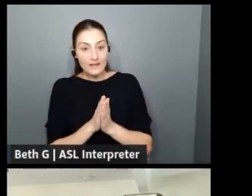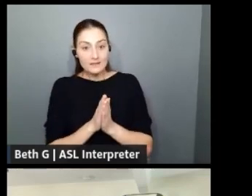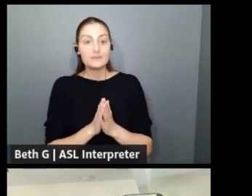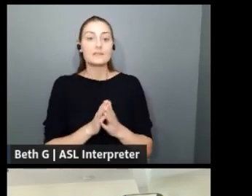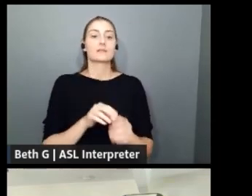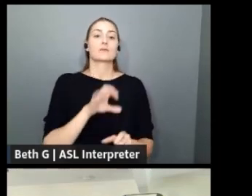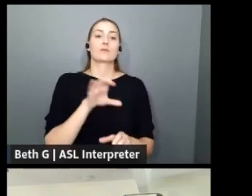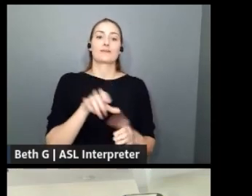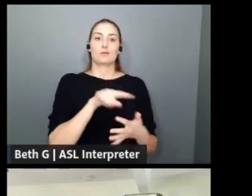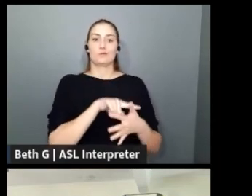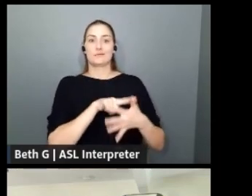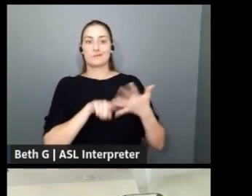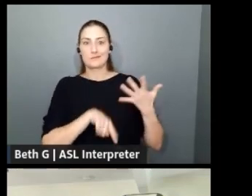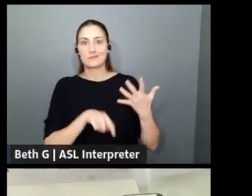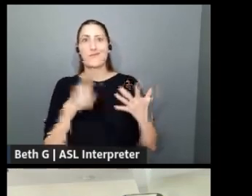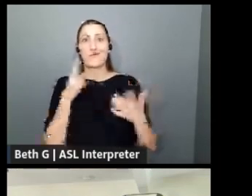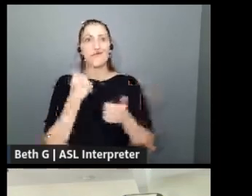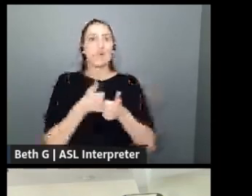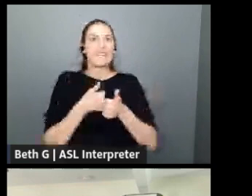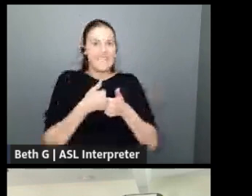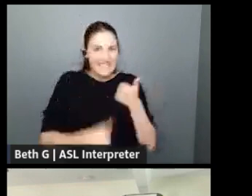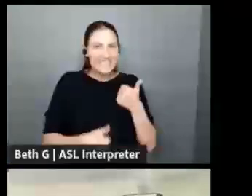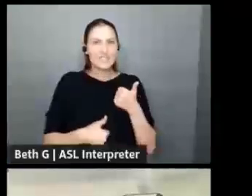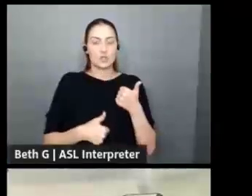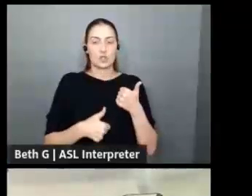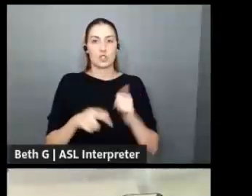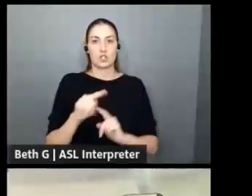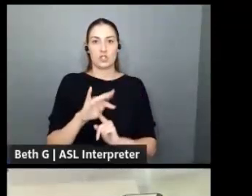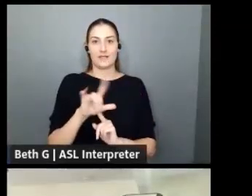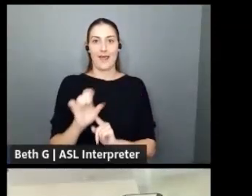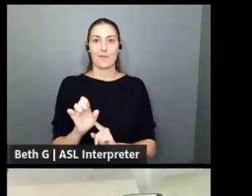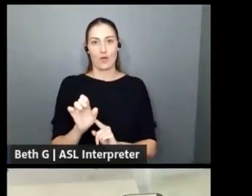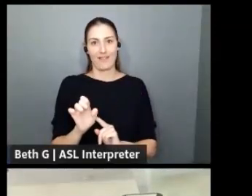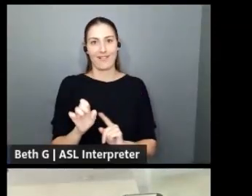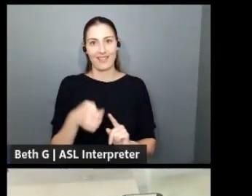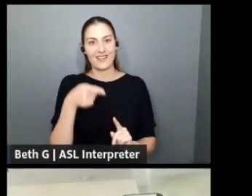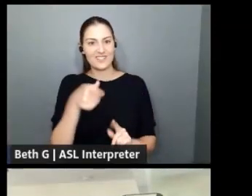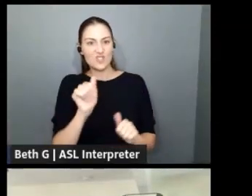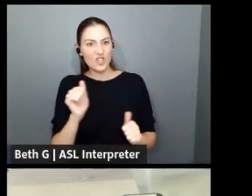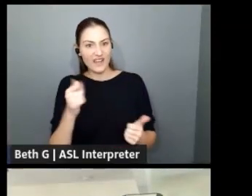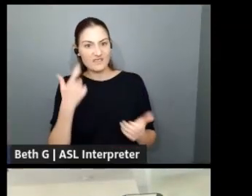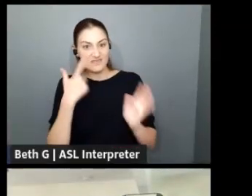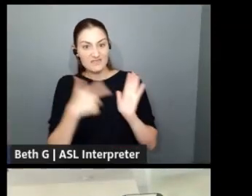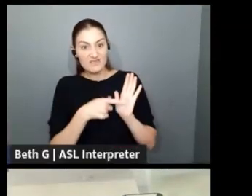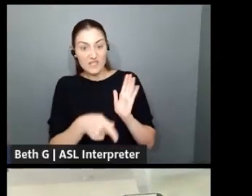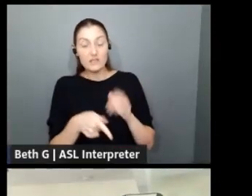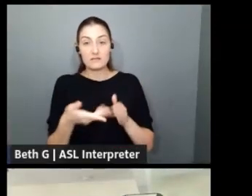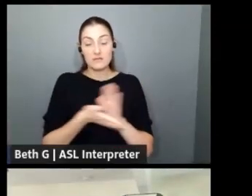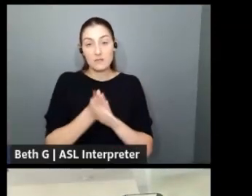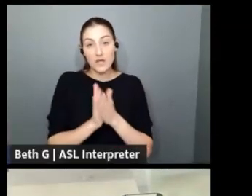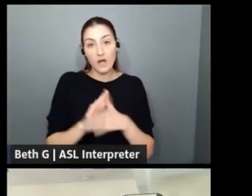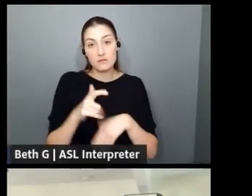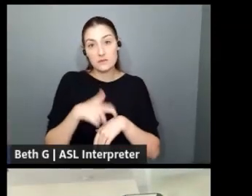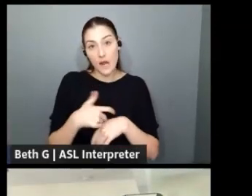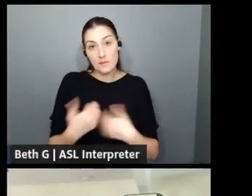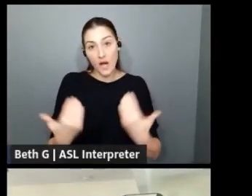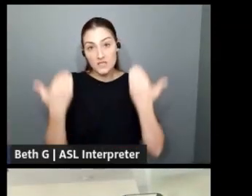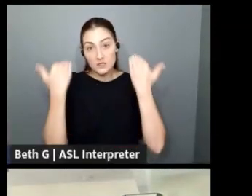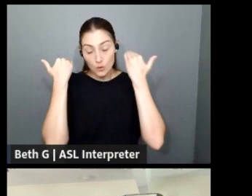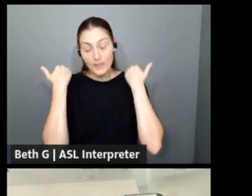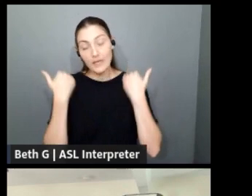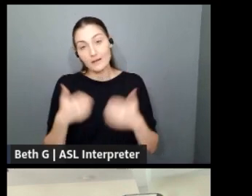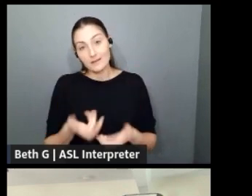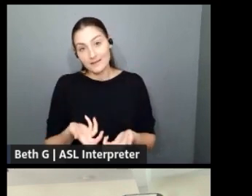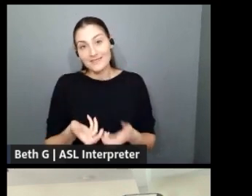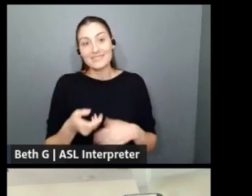we would have to do this for each of our tables. So we can see that, one, how time consuming that could be, two, how error